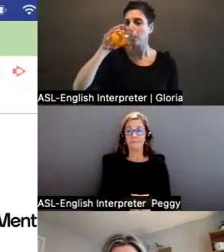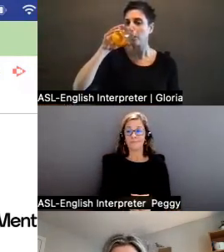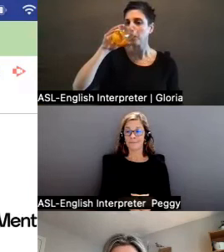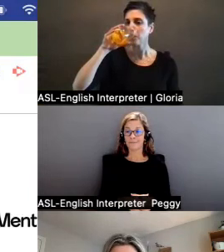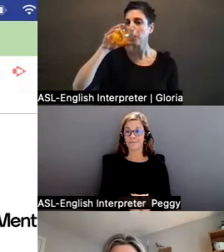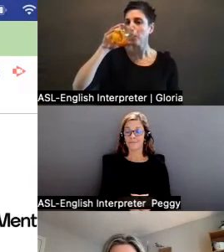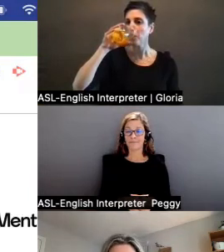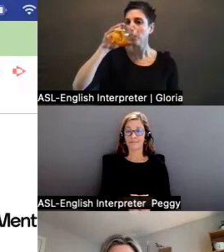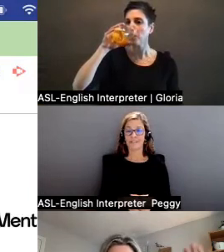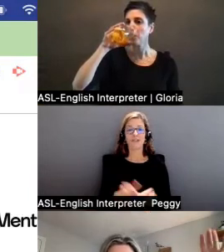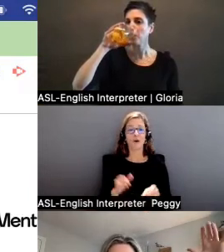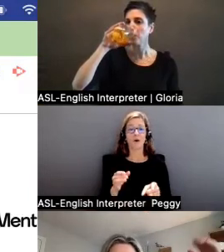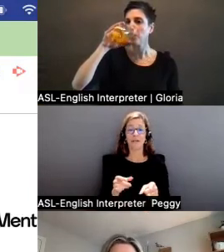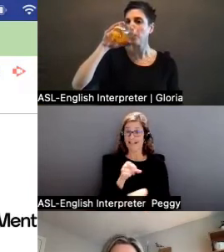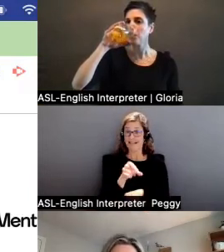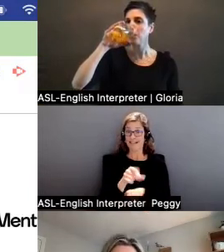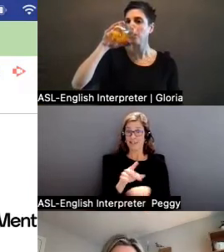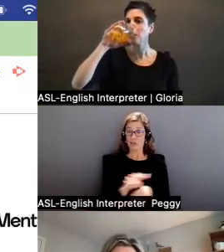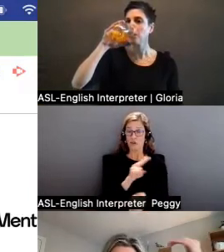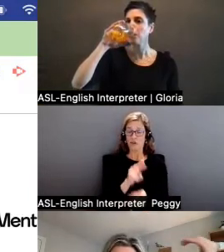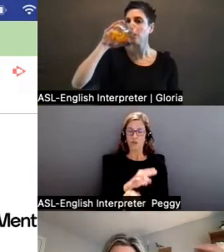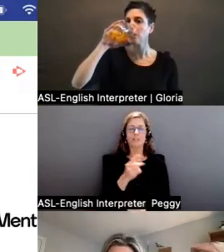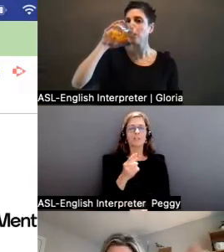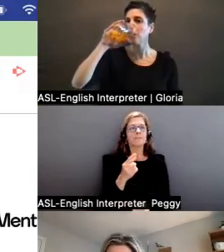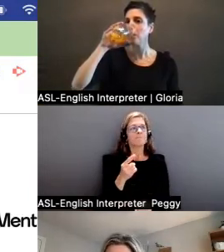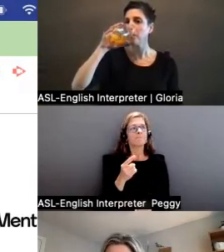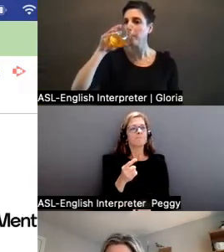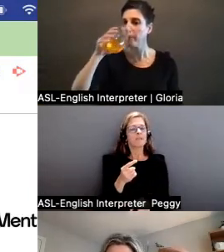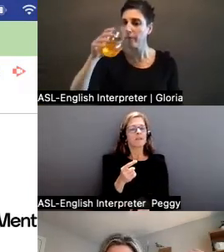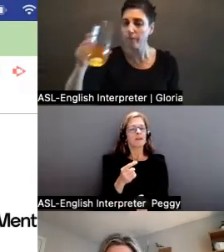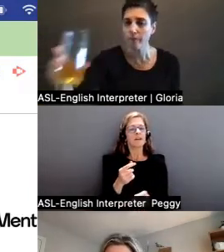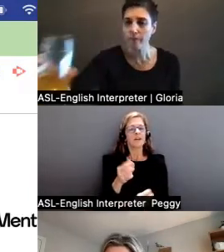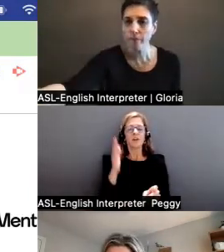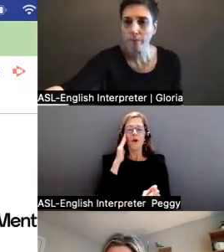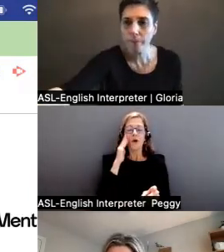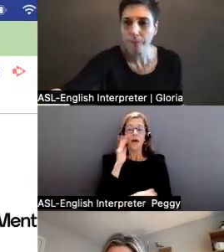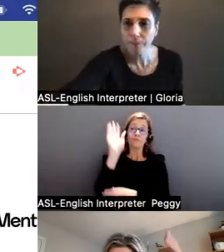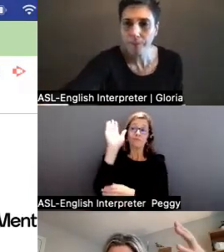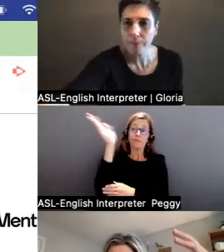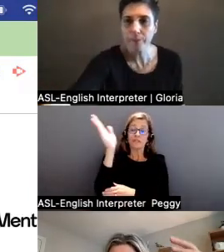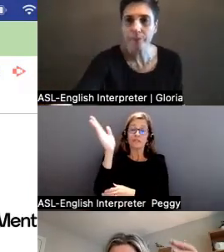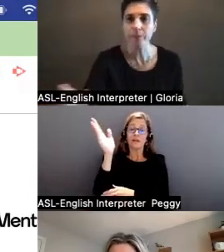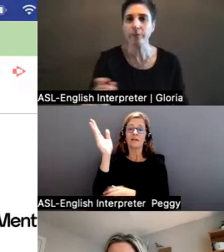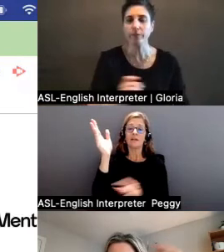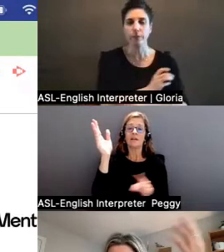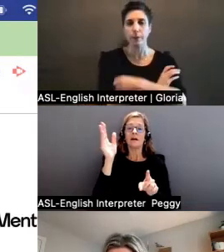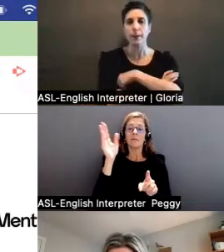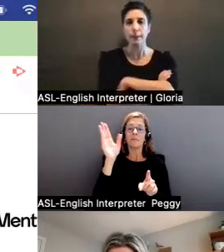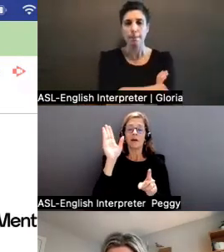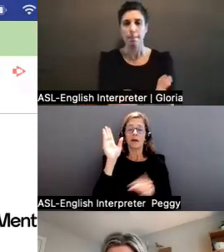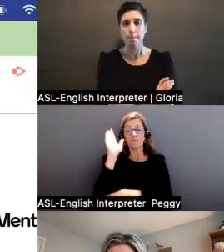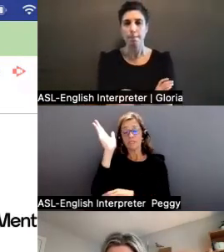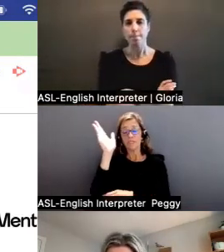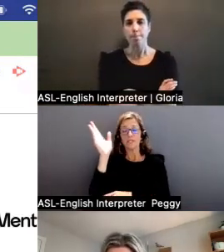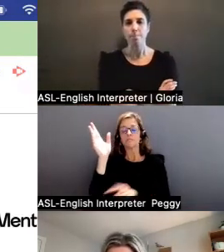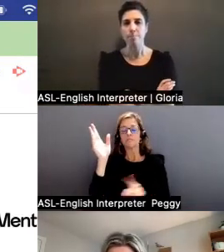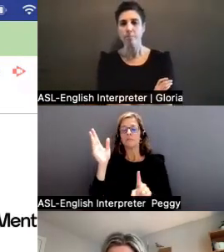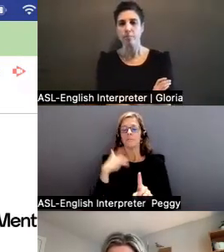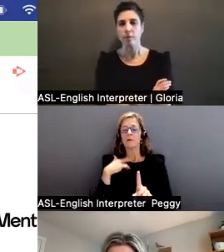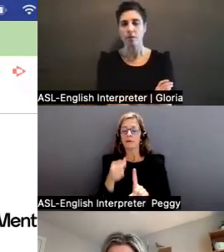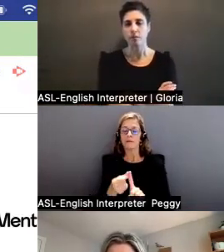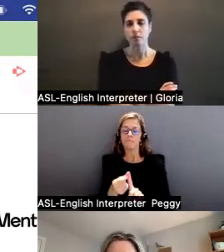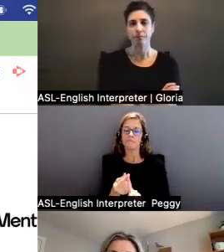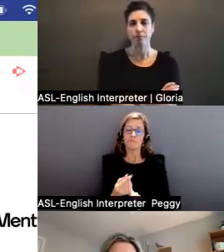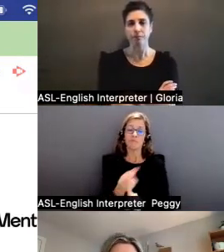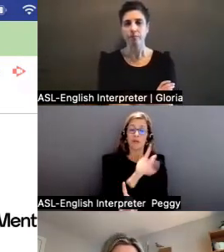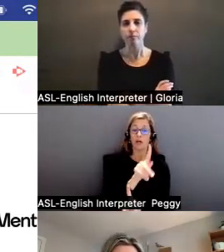really paying attention to is moving into Kahoot, where we do lessons activities online. We send our learners there for specific